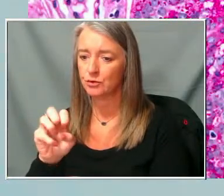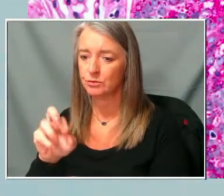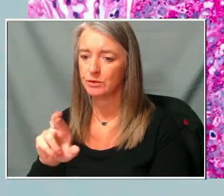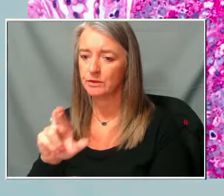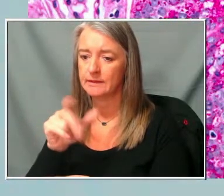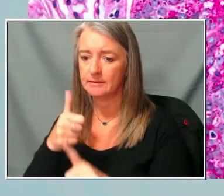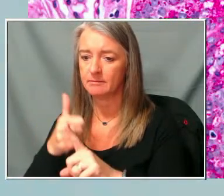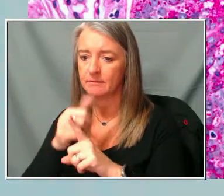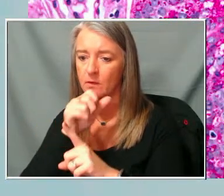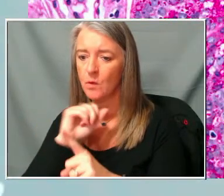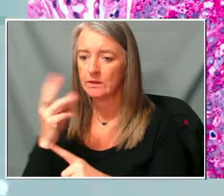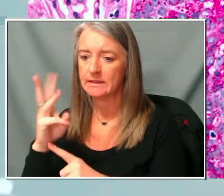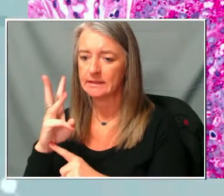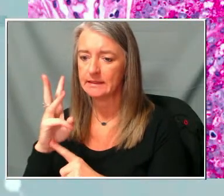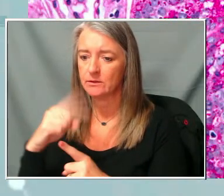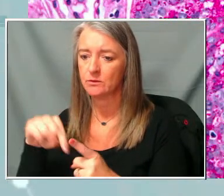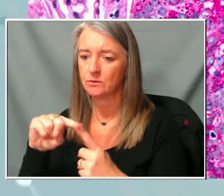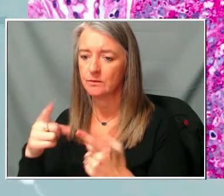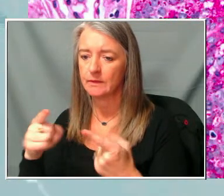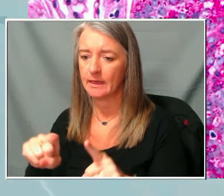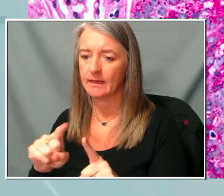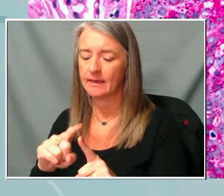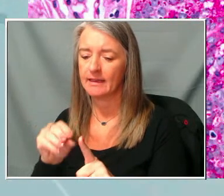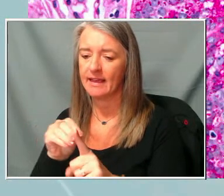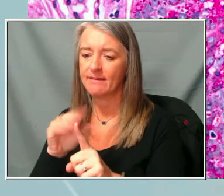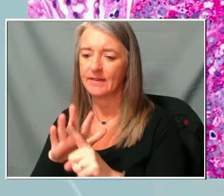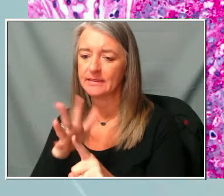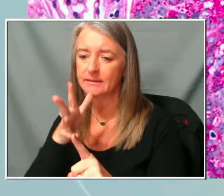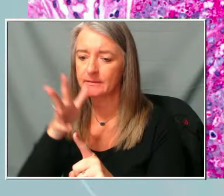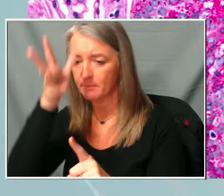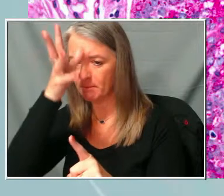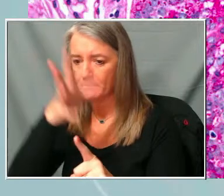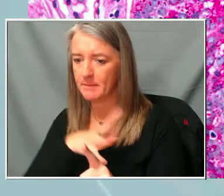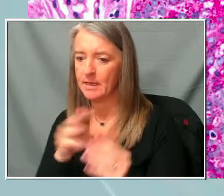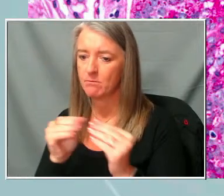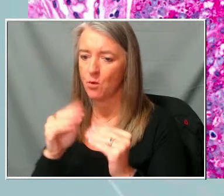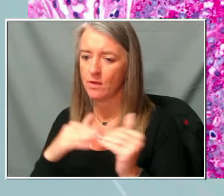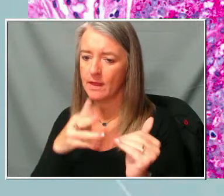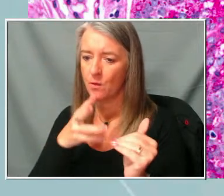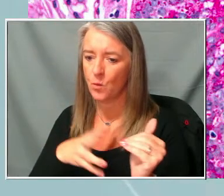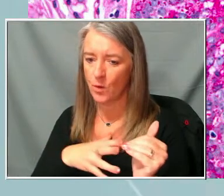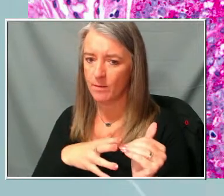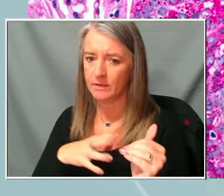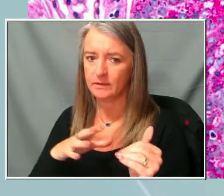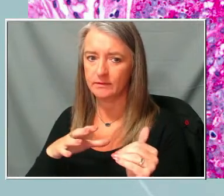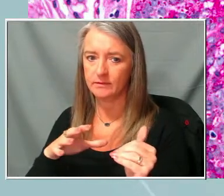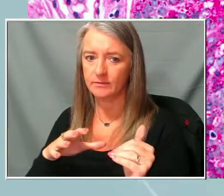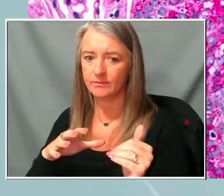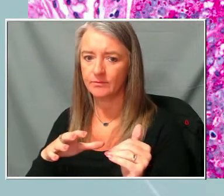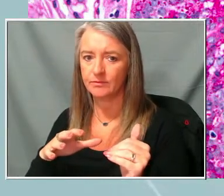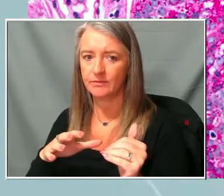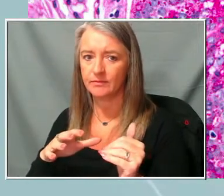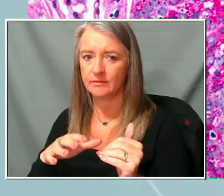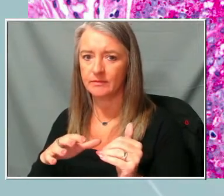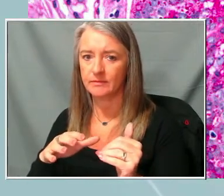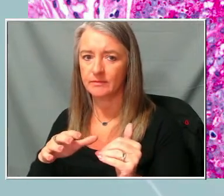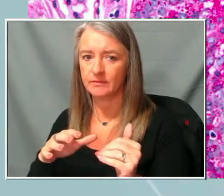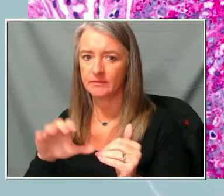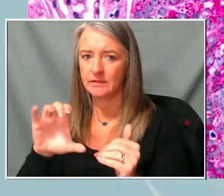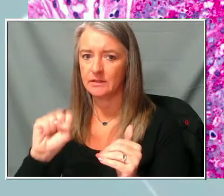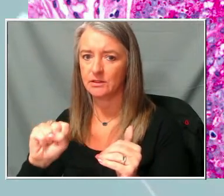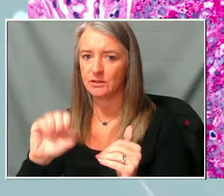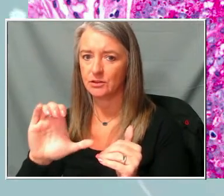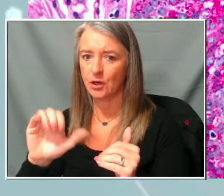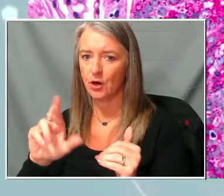old. This affects men more than women. Here in the U.S., Ewing sarcoma shows up in about 4 cases per 1